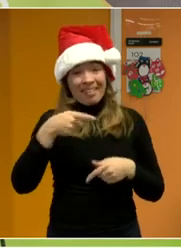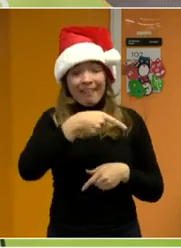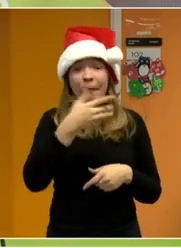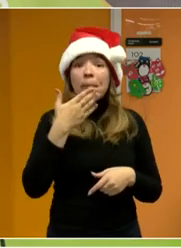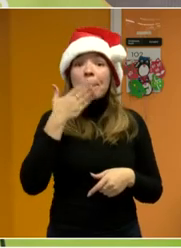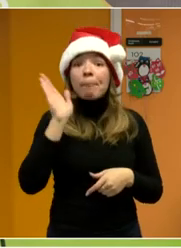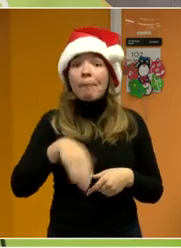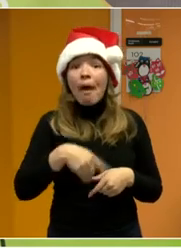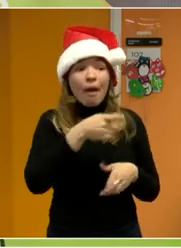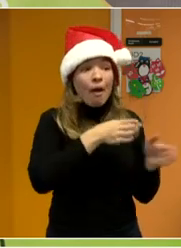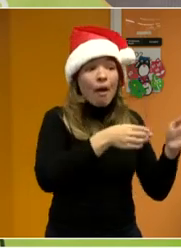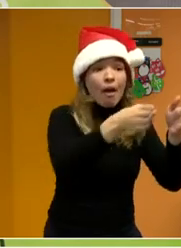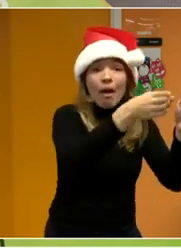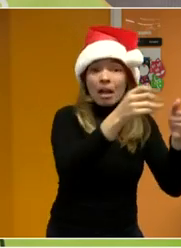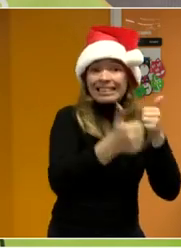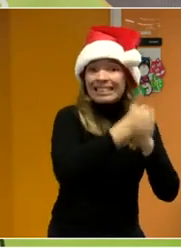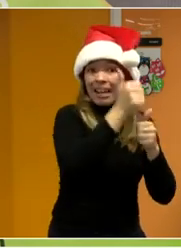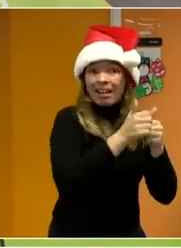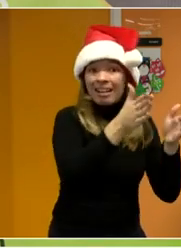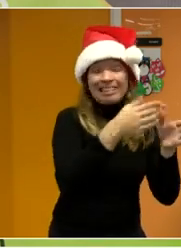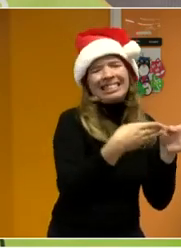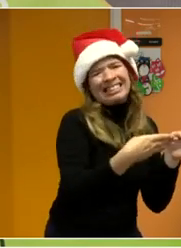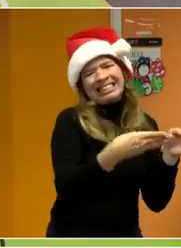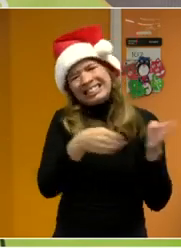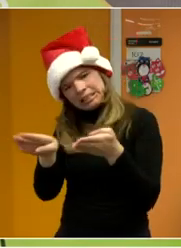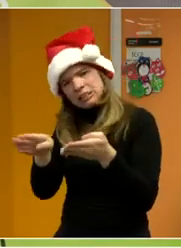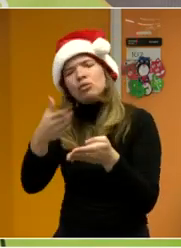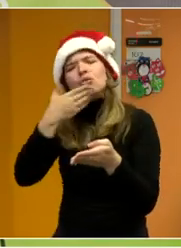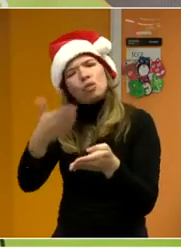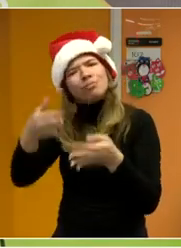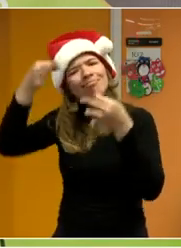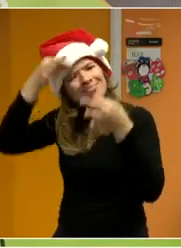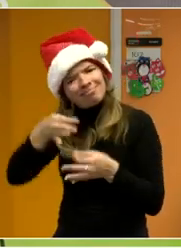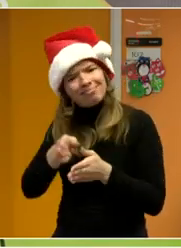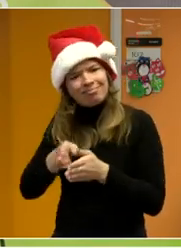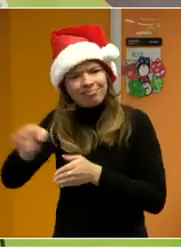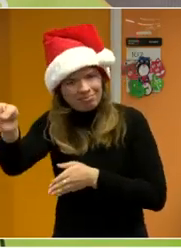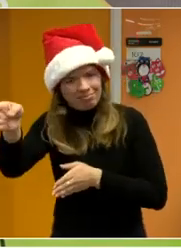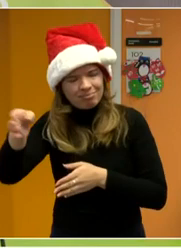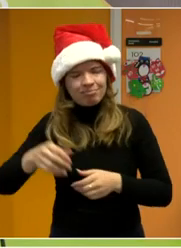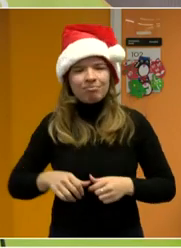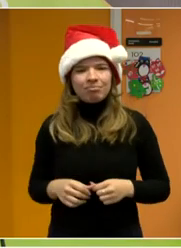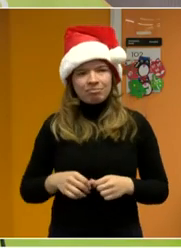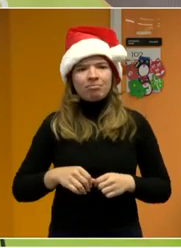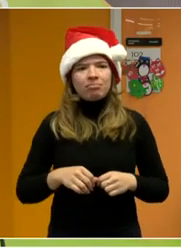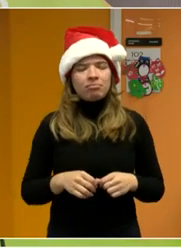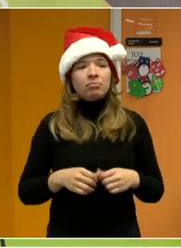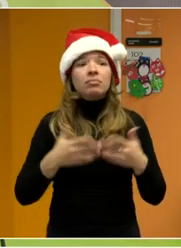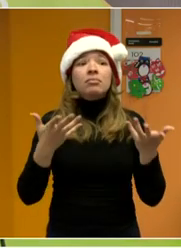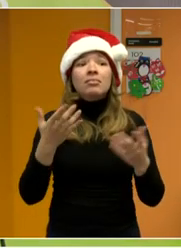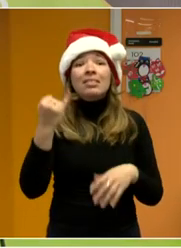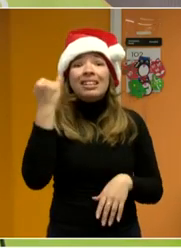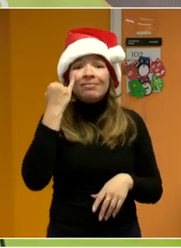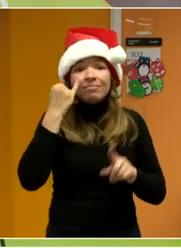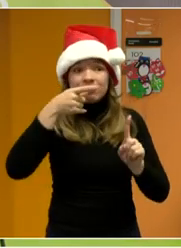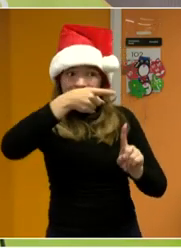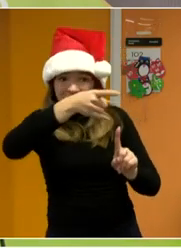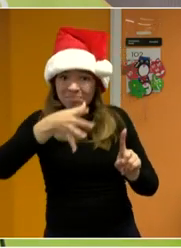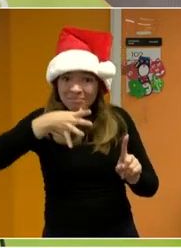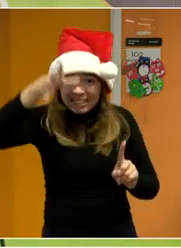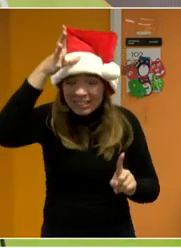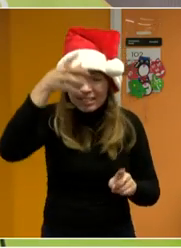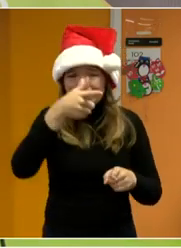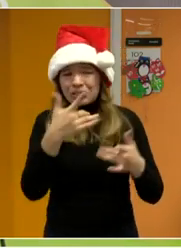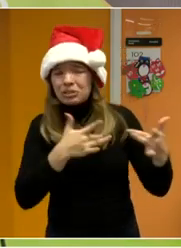a parent who is worried about your child, we're all worried about our children, but if you especially know